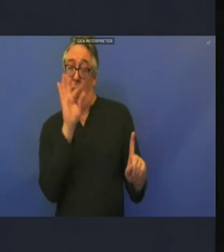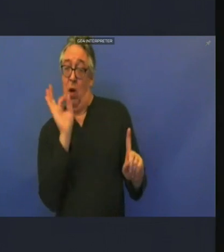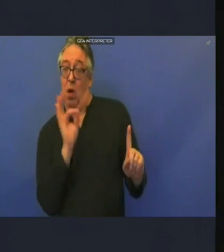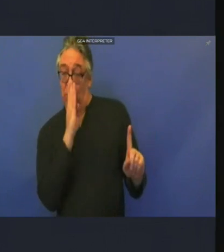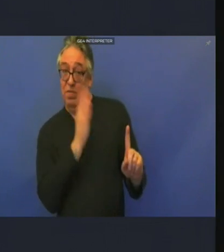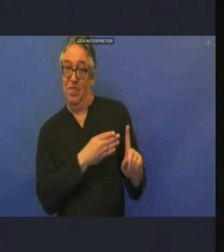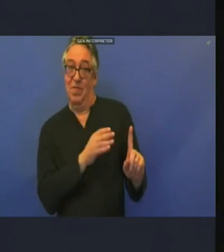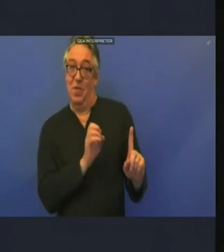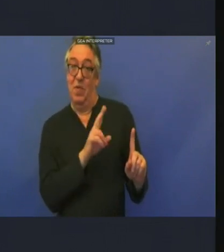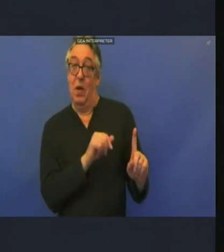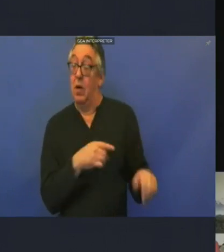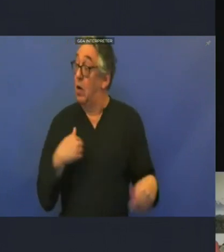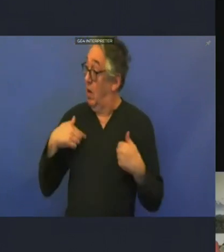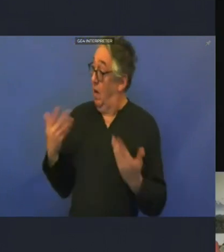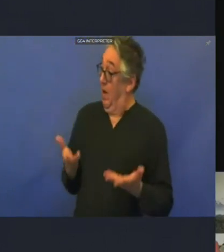here, Floor.